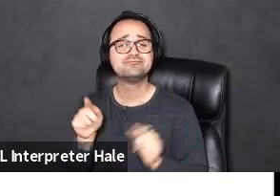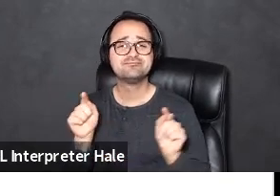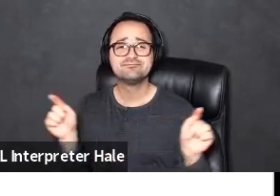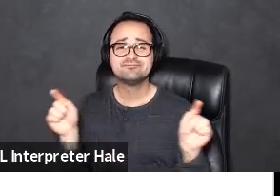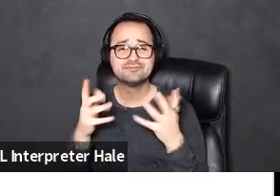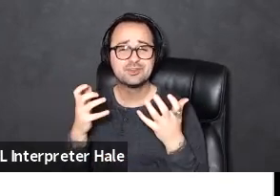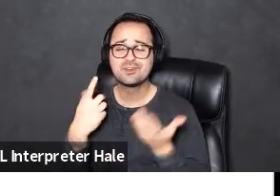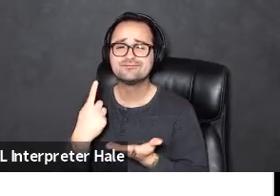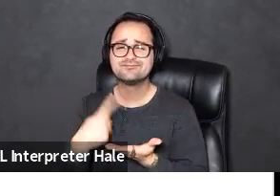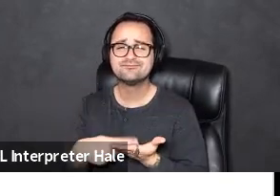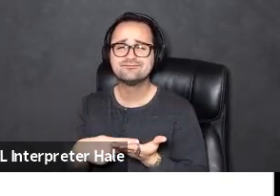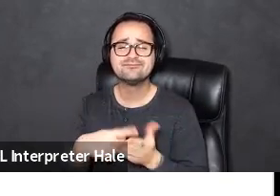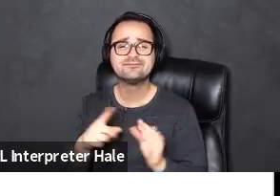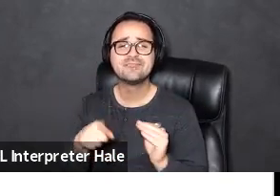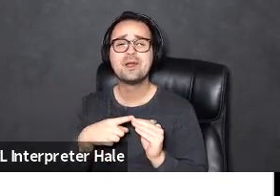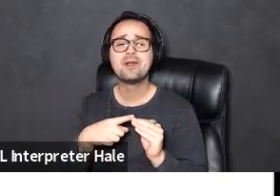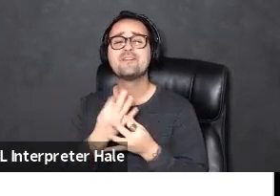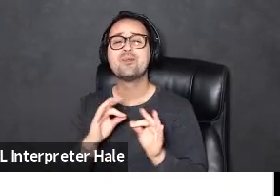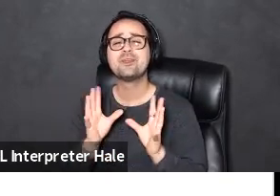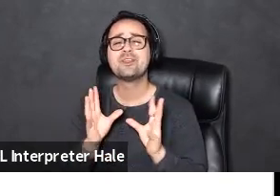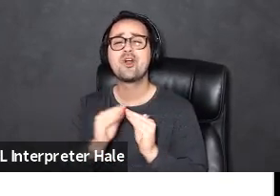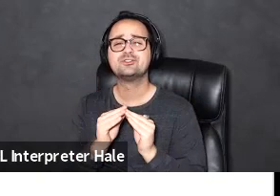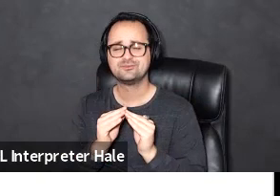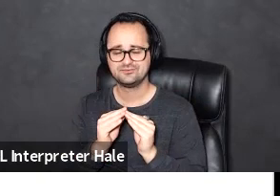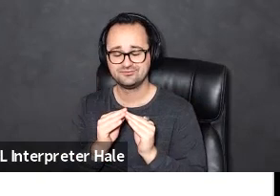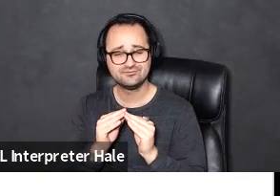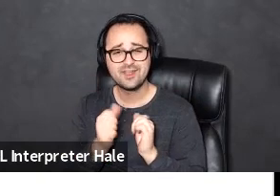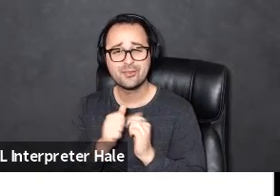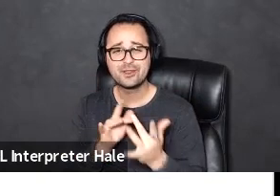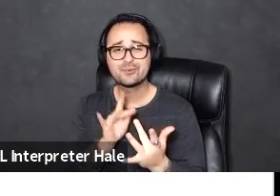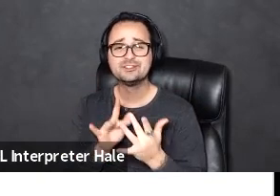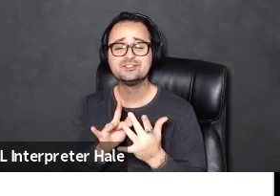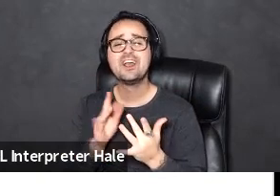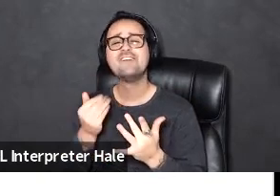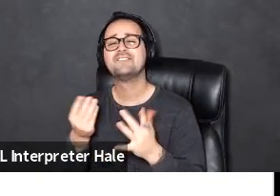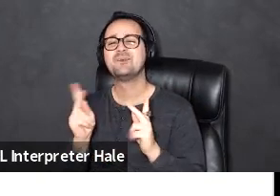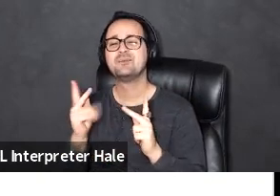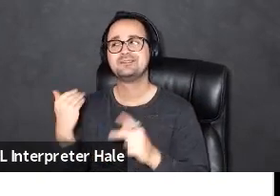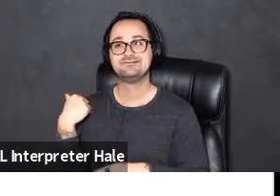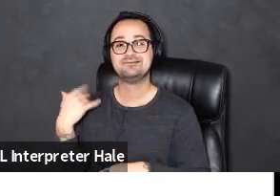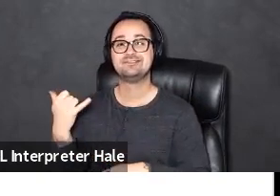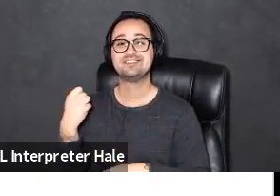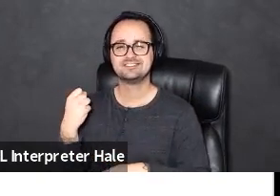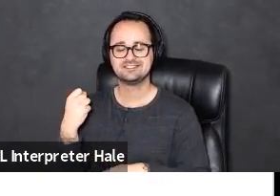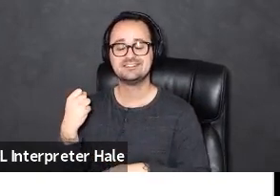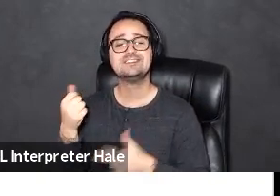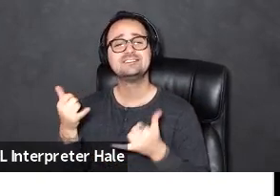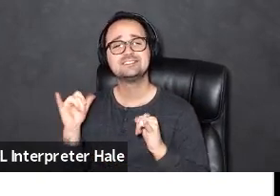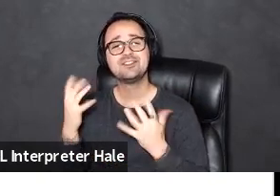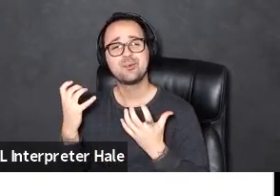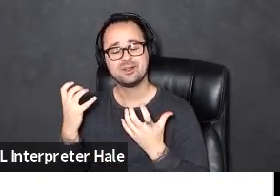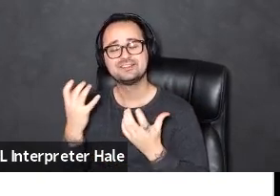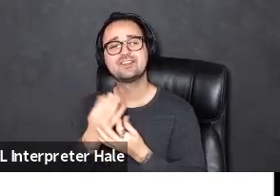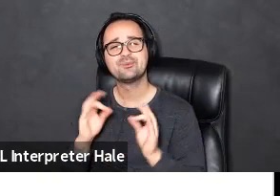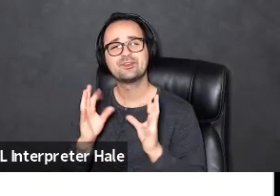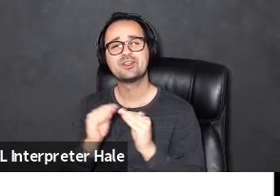speak again about the complimentary consultation, how they can reach you. I know a few people have said yes in the chat that they would like a complimentary